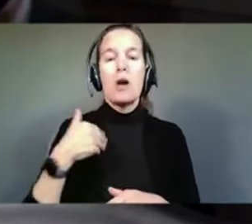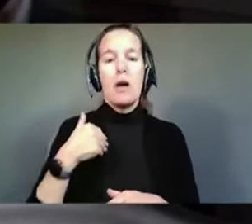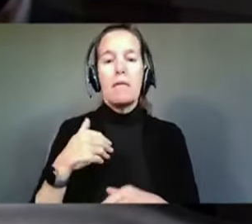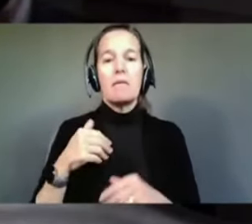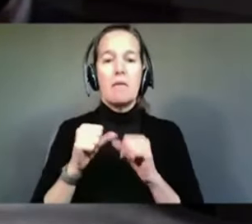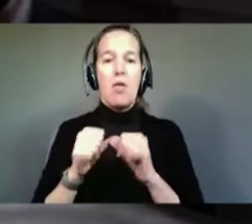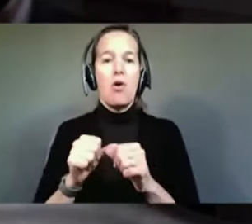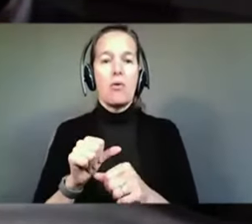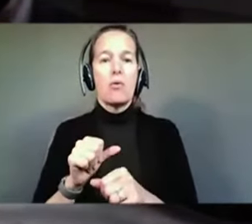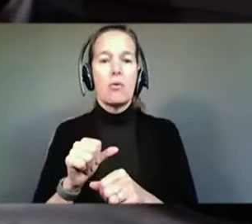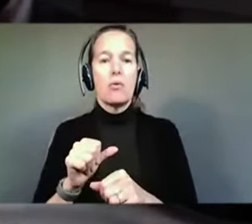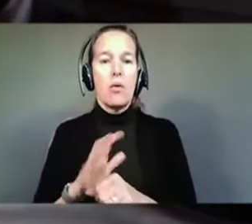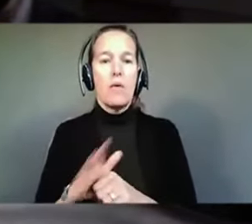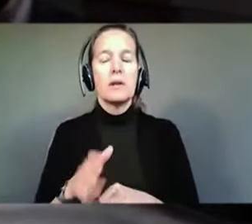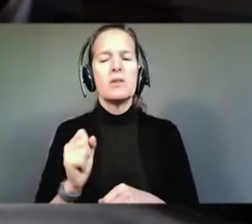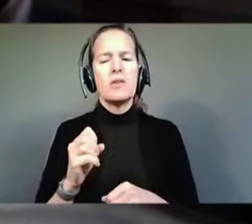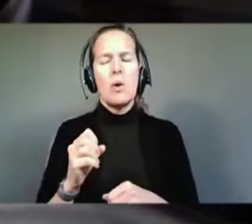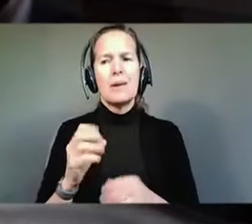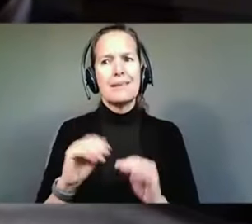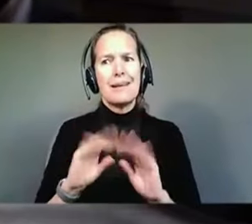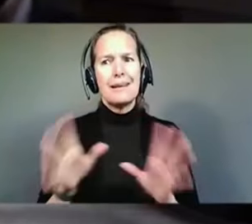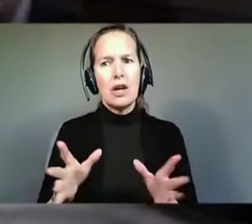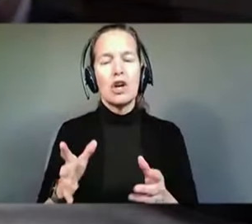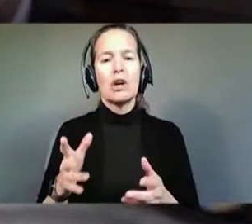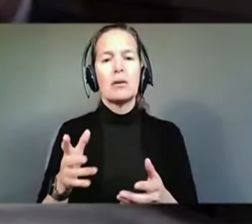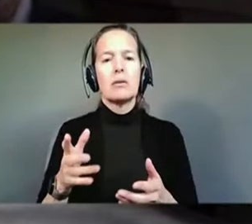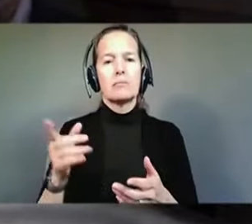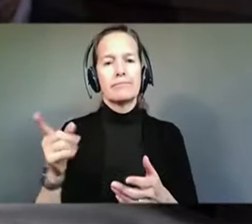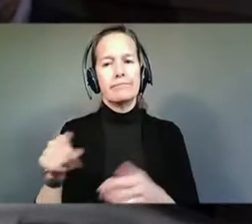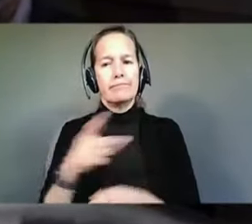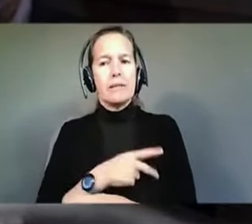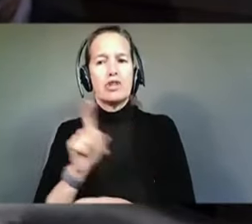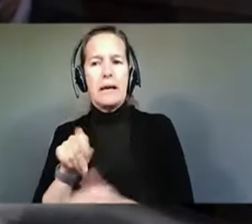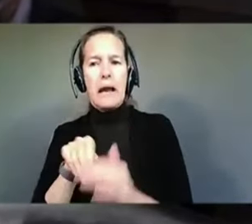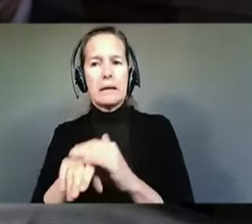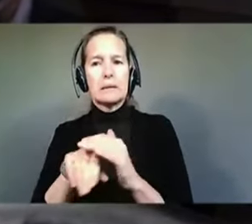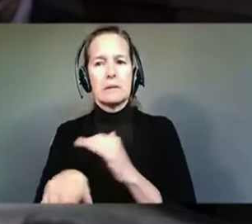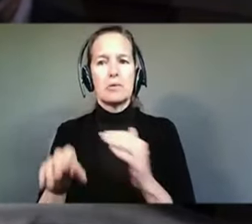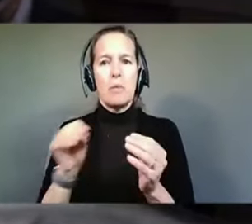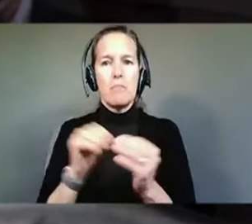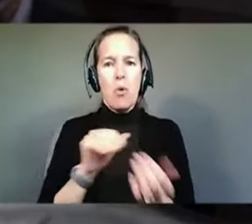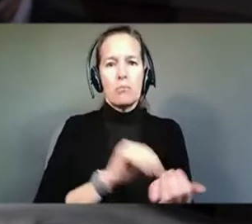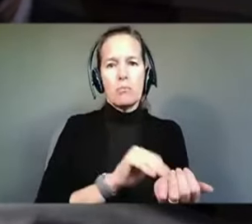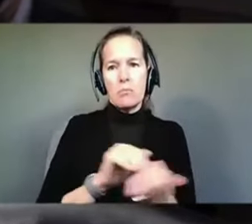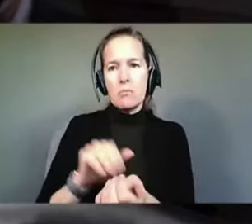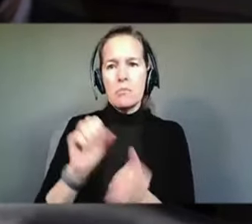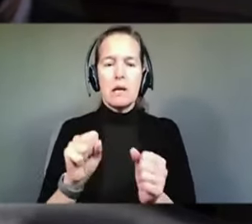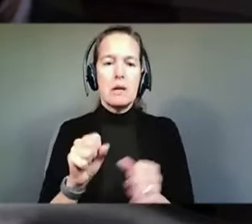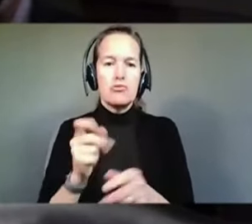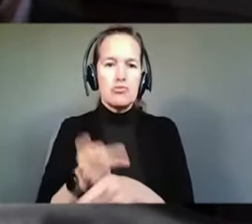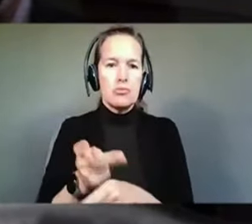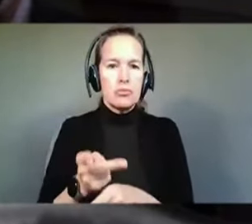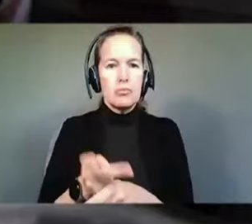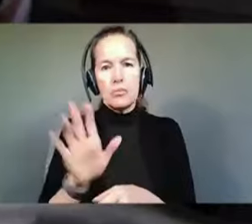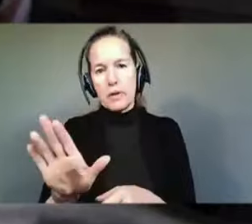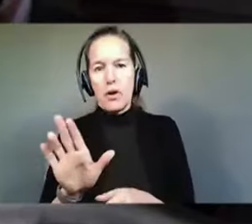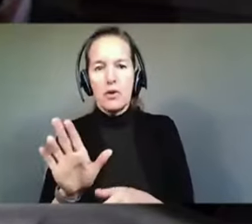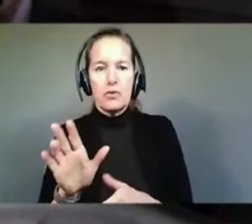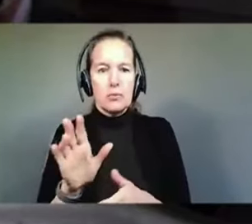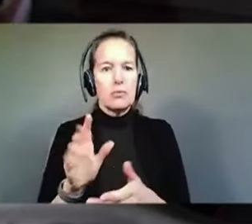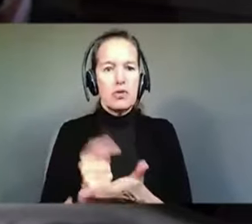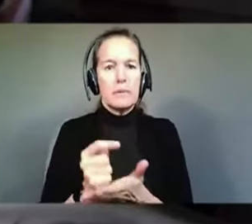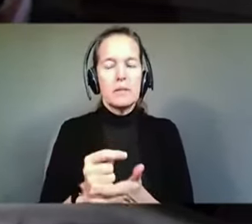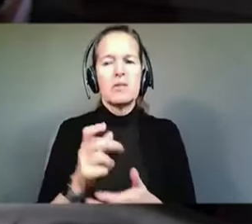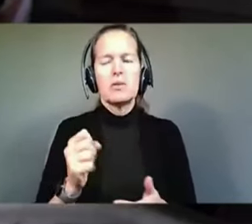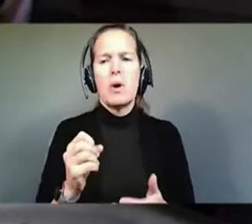need access to more medical providers who can recognize and treat long COVID. What would you like to see change in how providers understand and